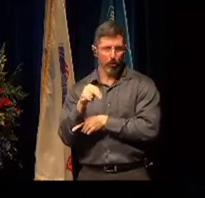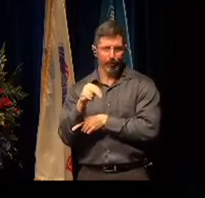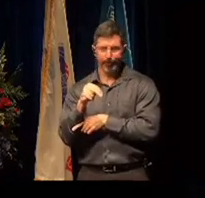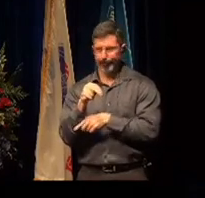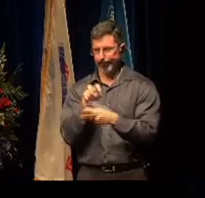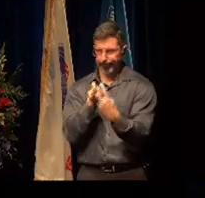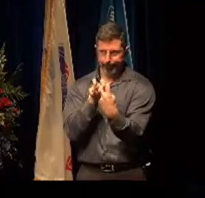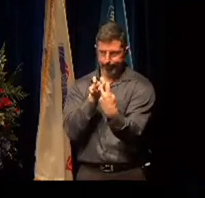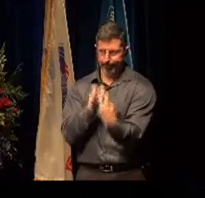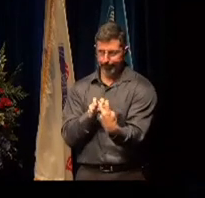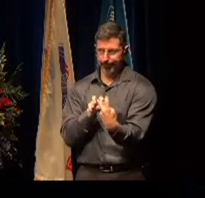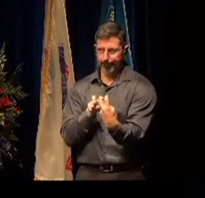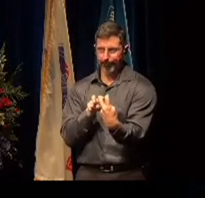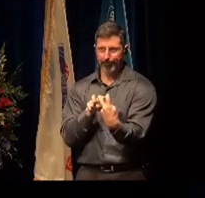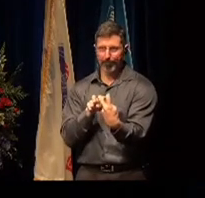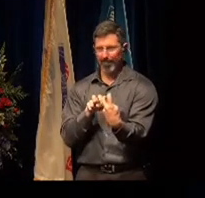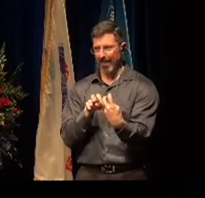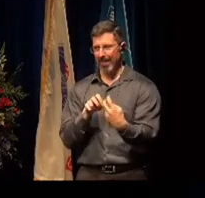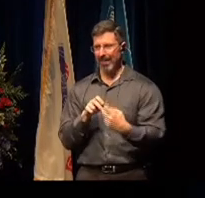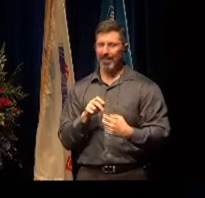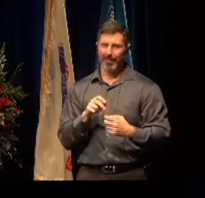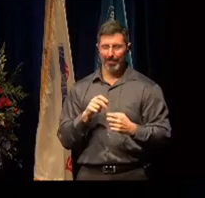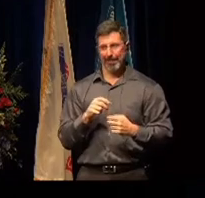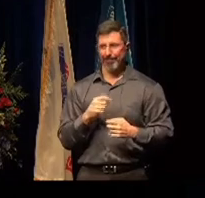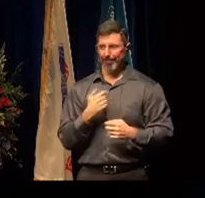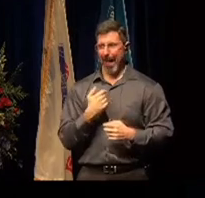booth early on a Saturday morning.